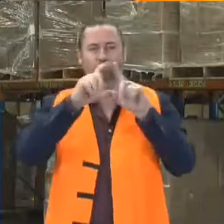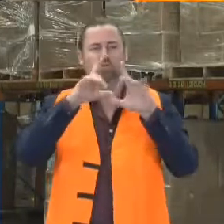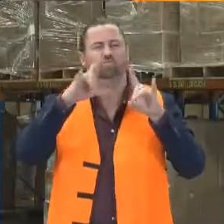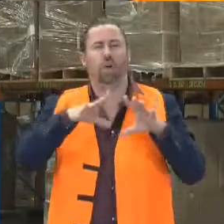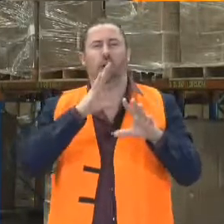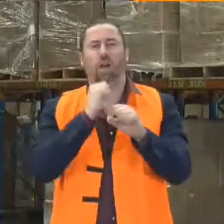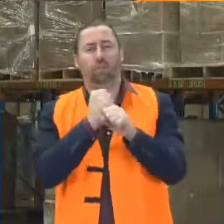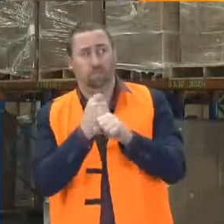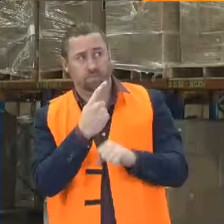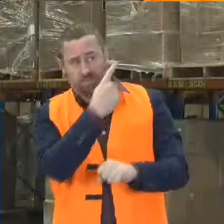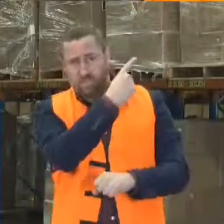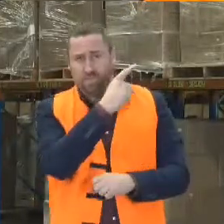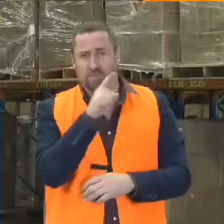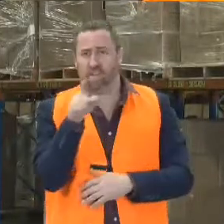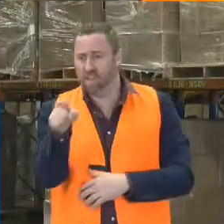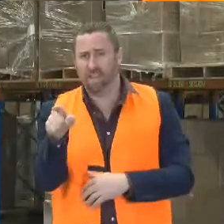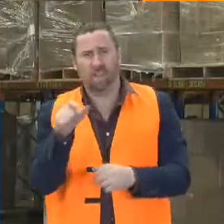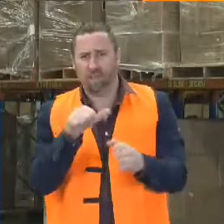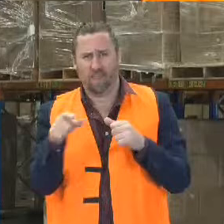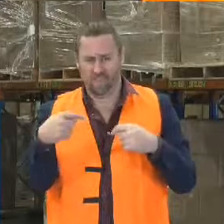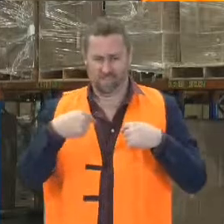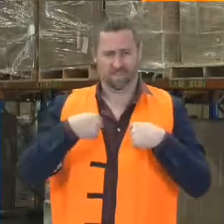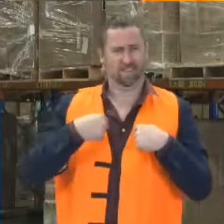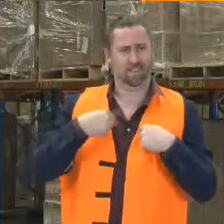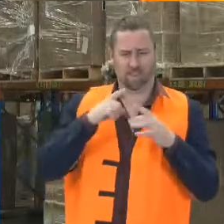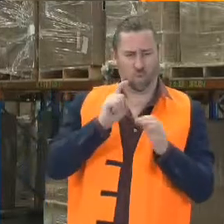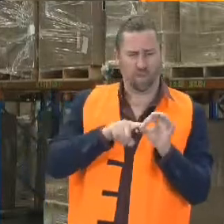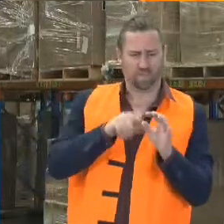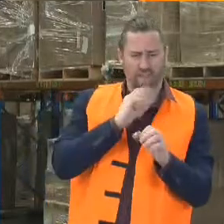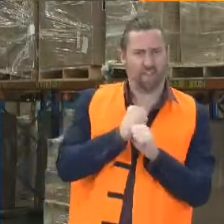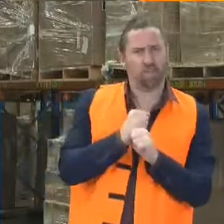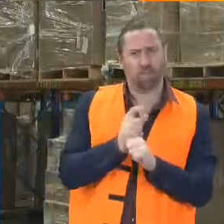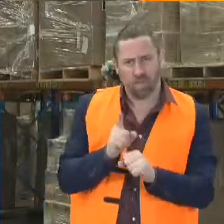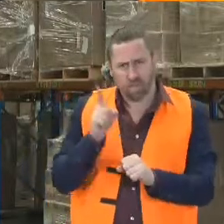their issues with their elected federal representatives.